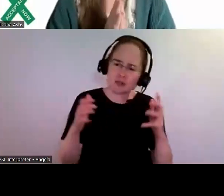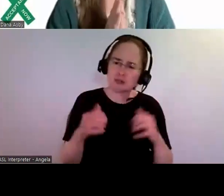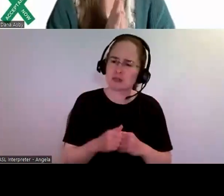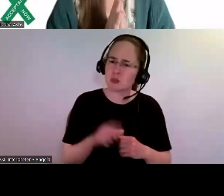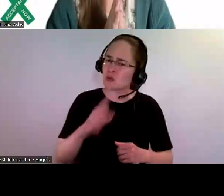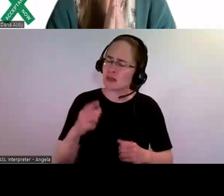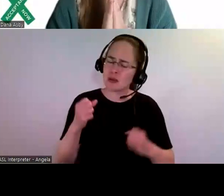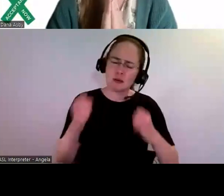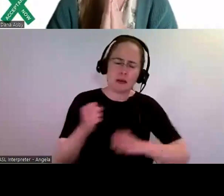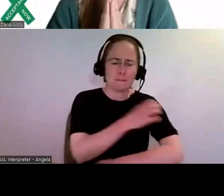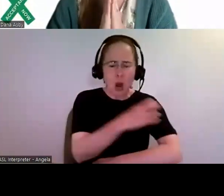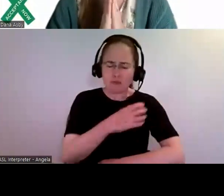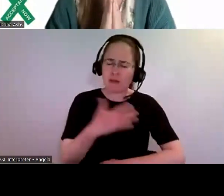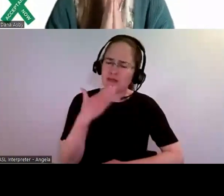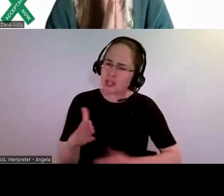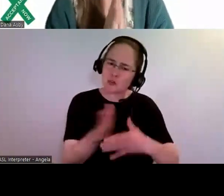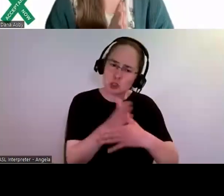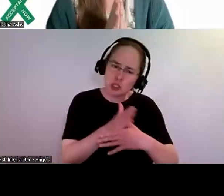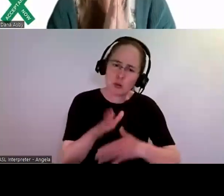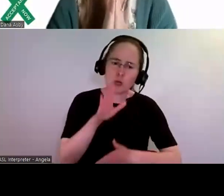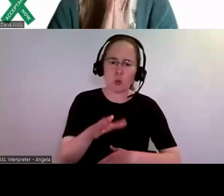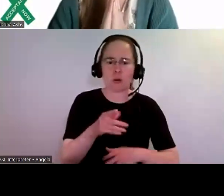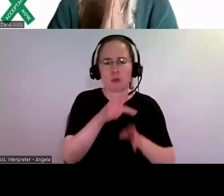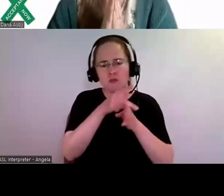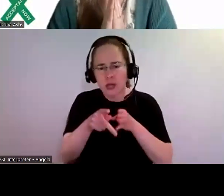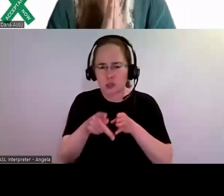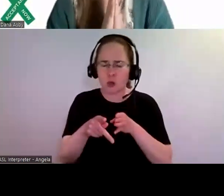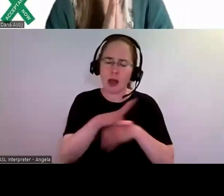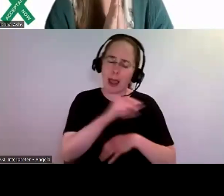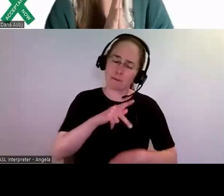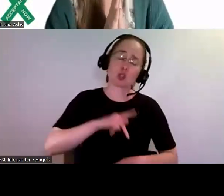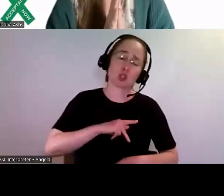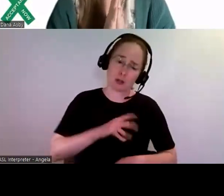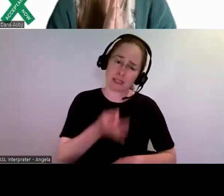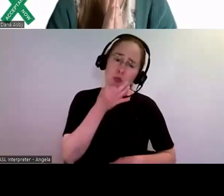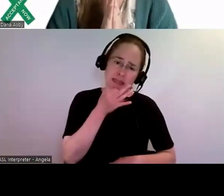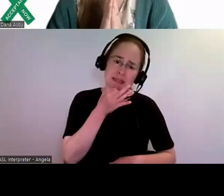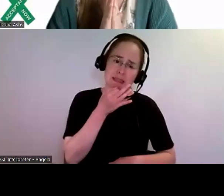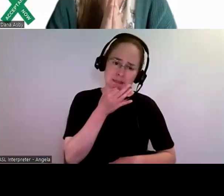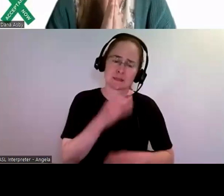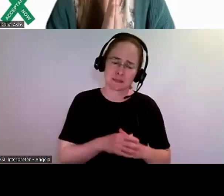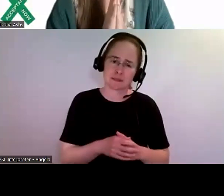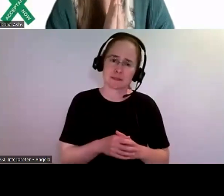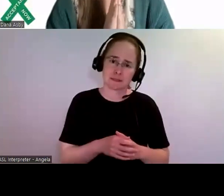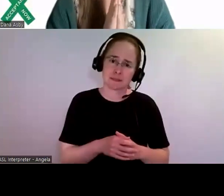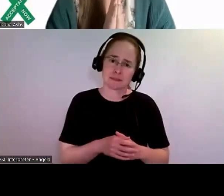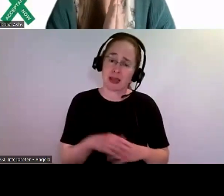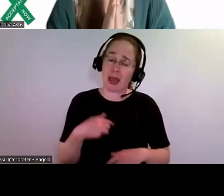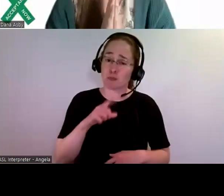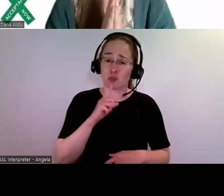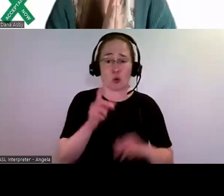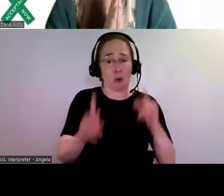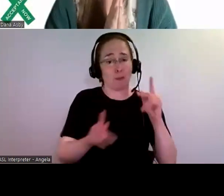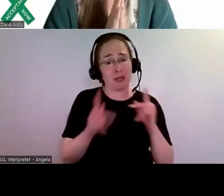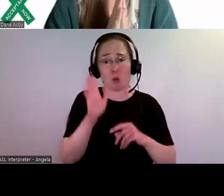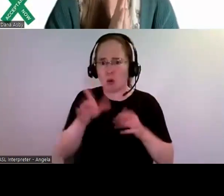so powerful. Thank you for sharing your professional and your personal expertise. And I'm sure folks are going